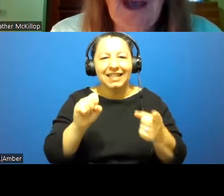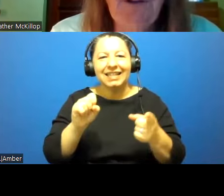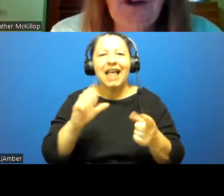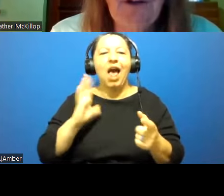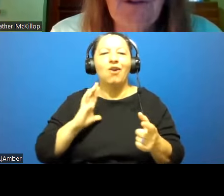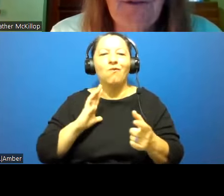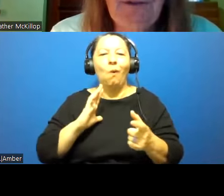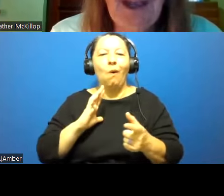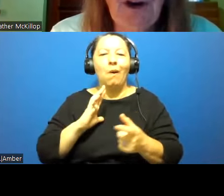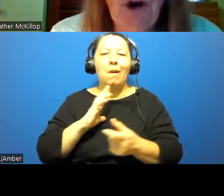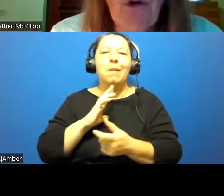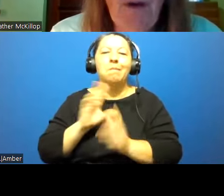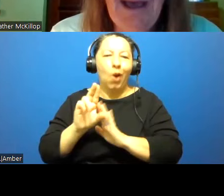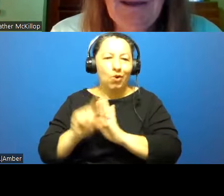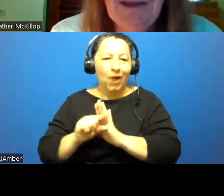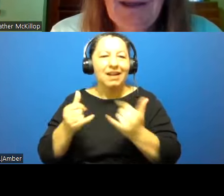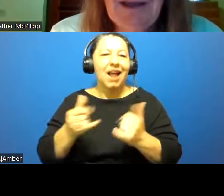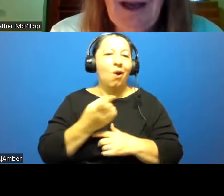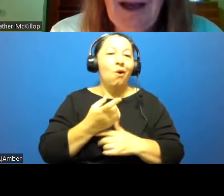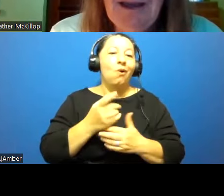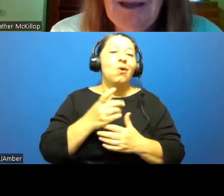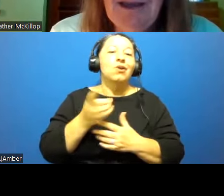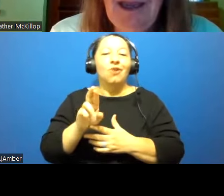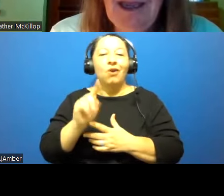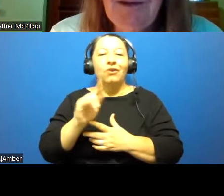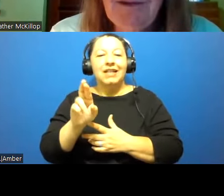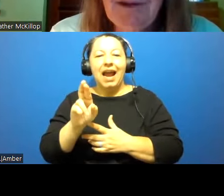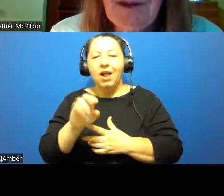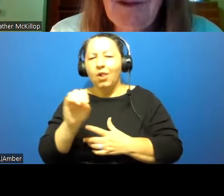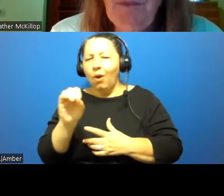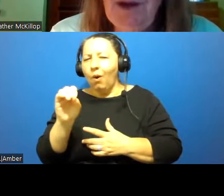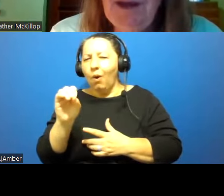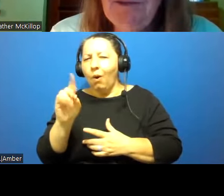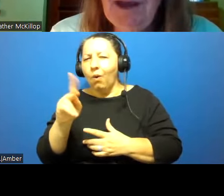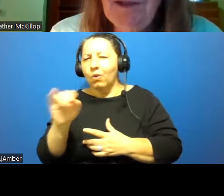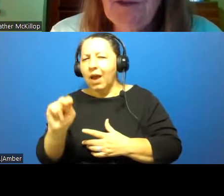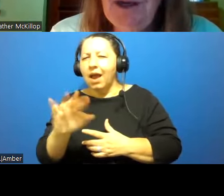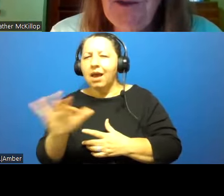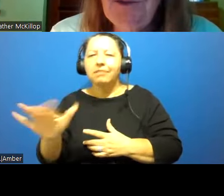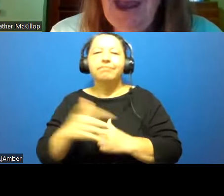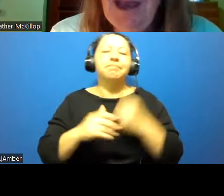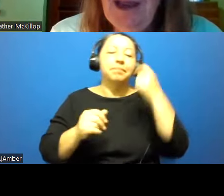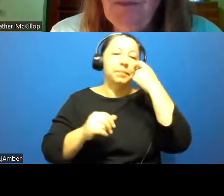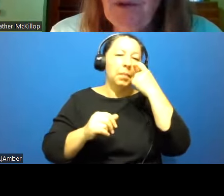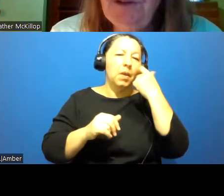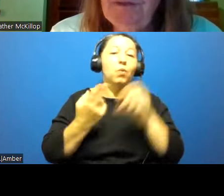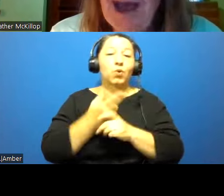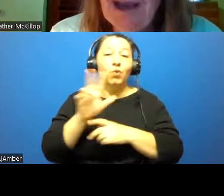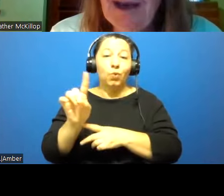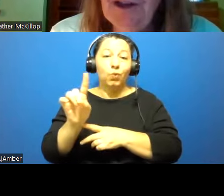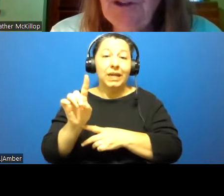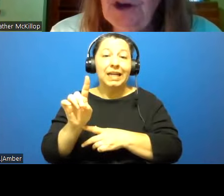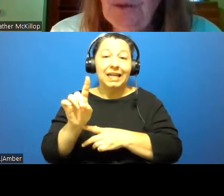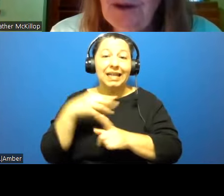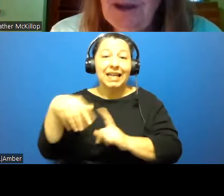undergraduate, now Dr. Taylor Oquan. And then we take the 3D scan and print them back